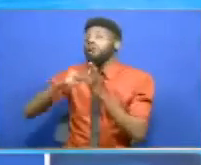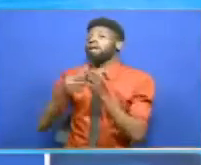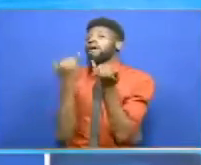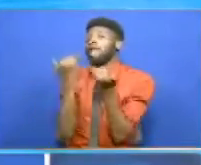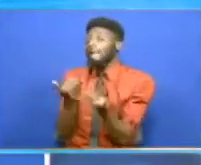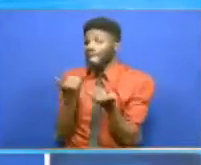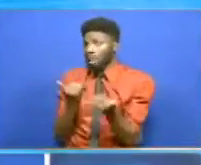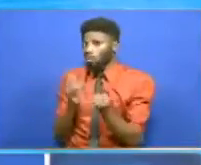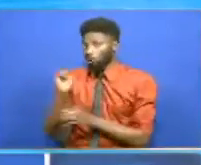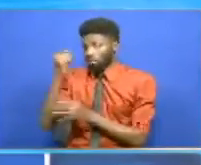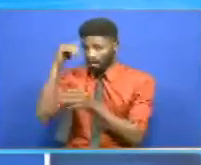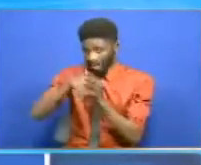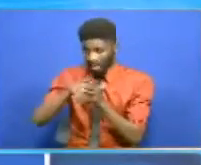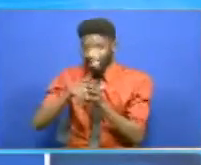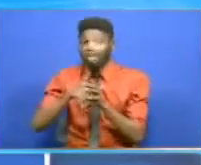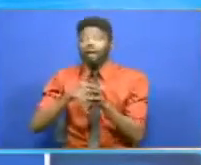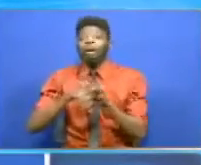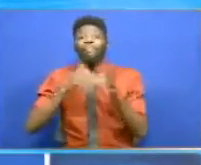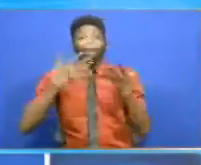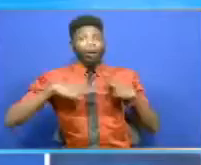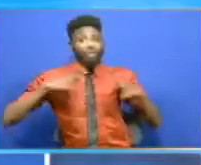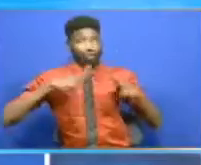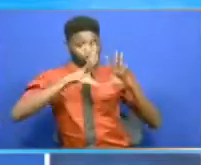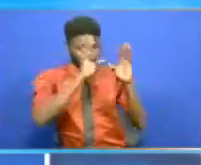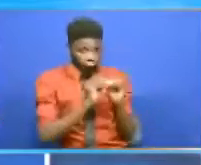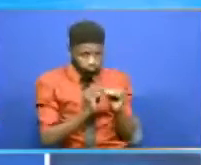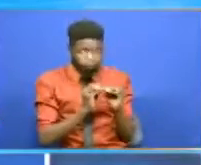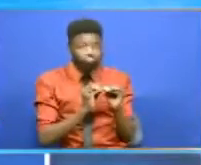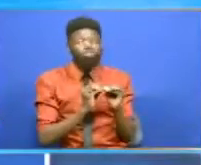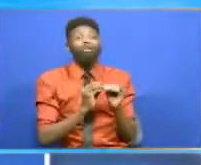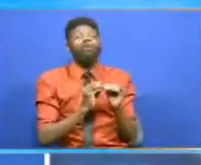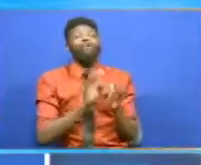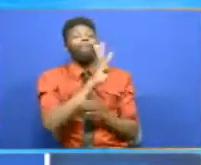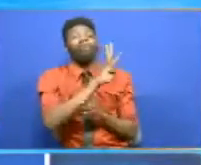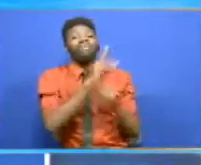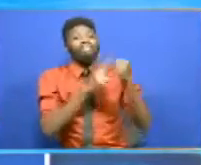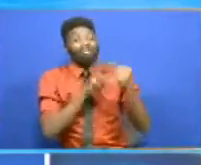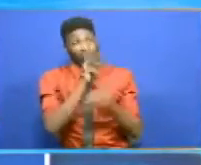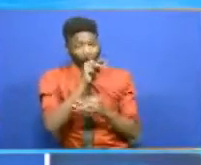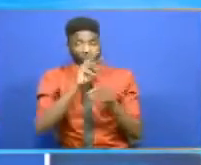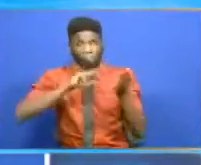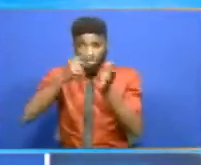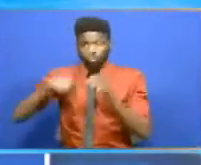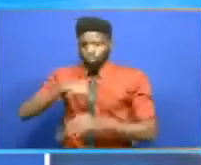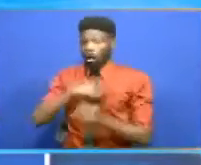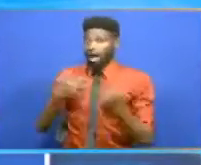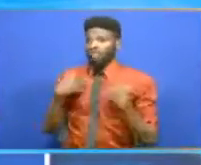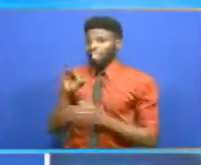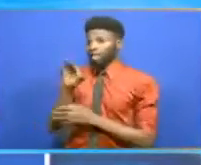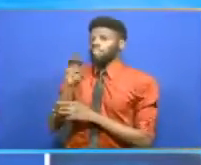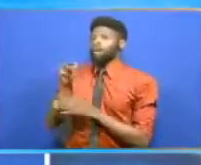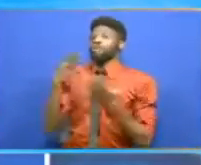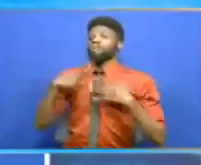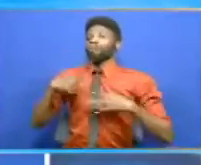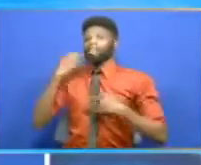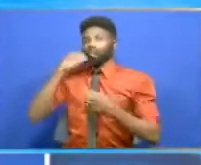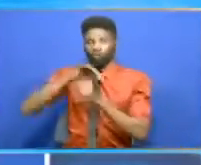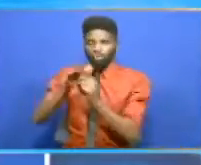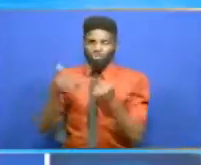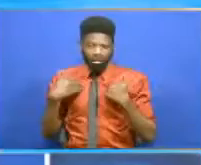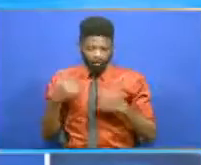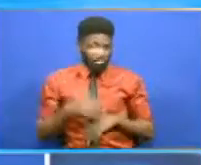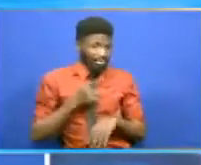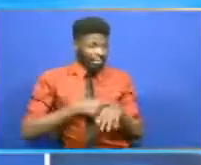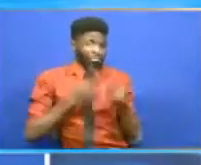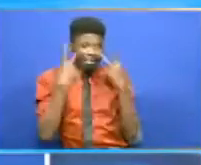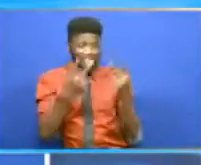assuming a population of about 47 million, it would mean that we have about 3 million cases. Again, if we look at the change in